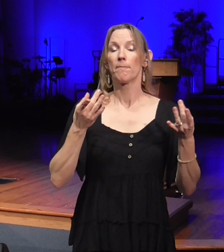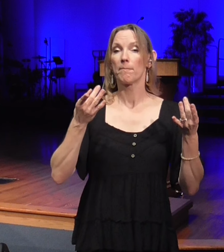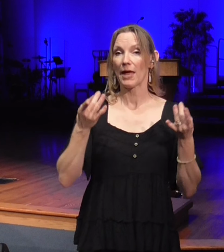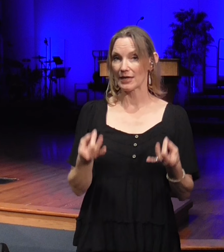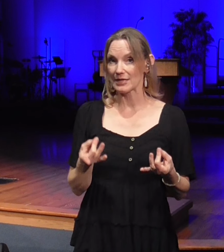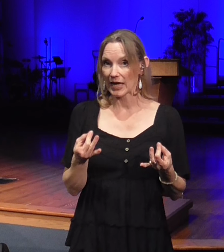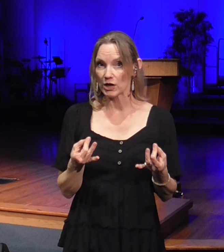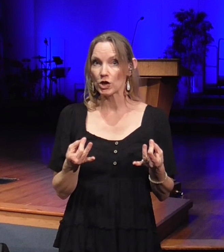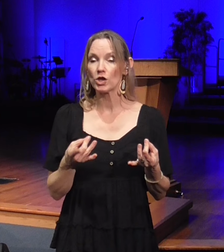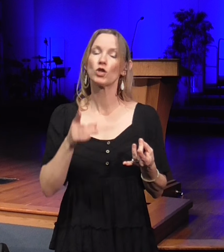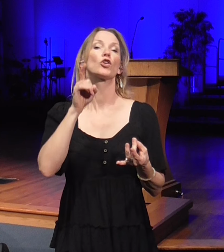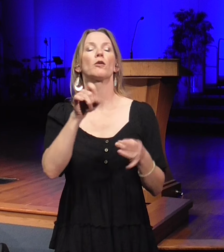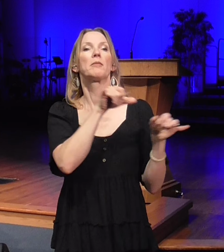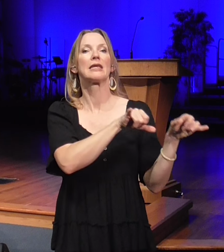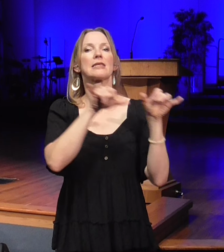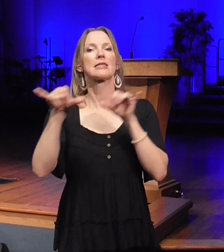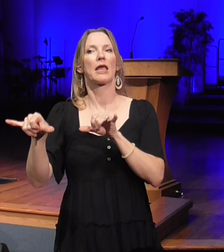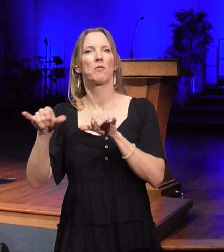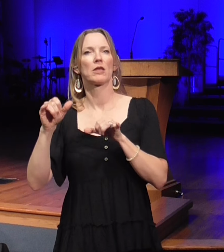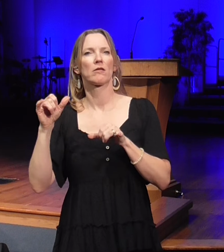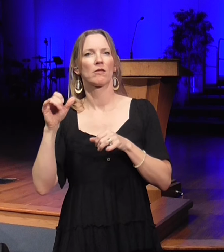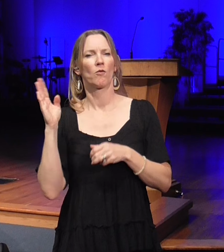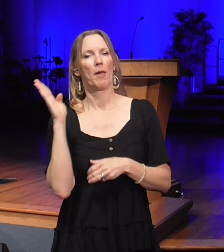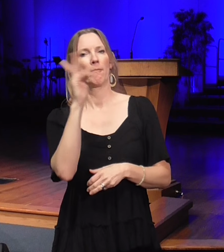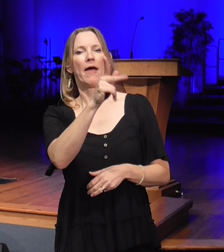Meditation should be like returning home.